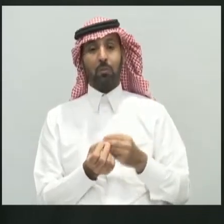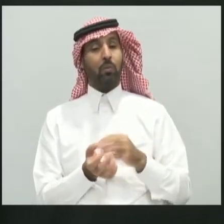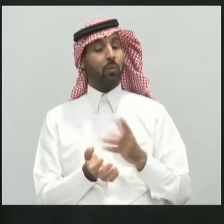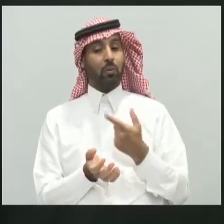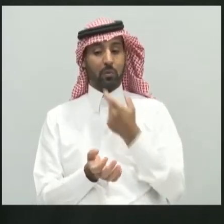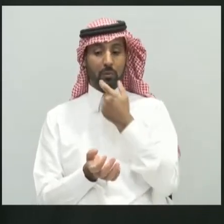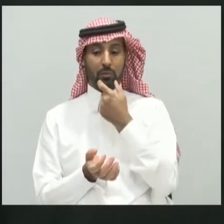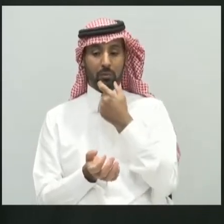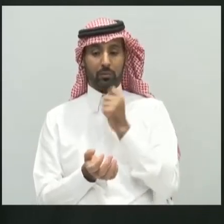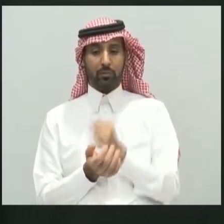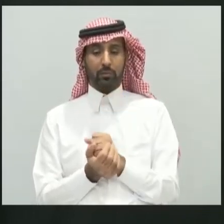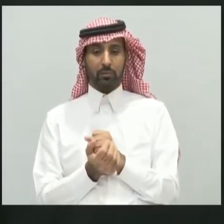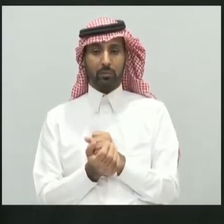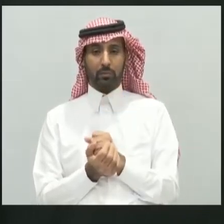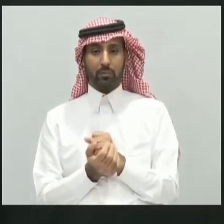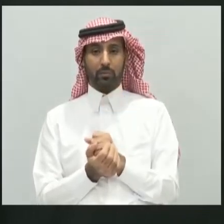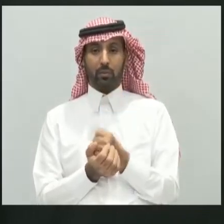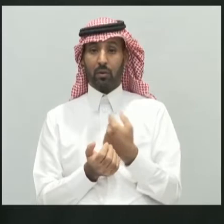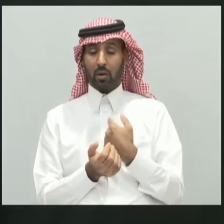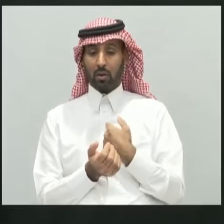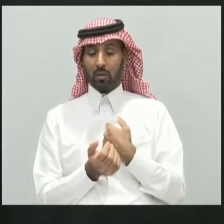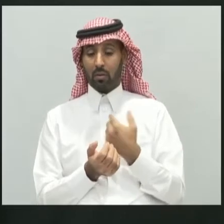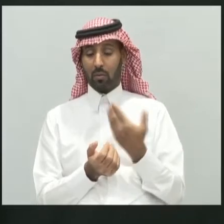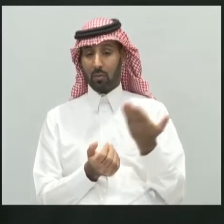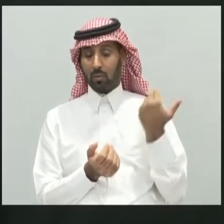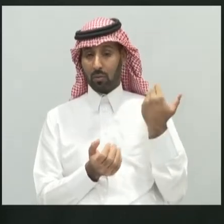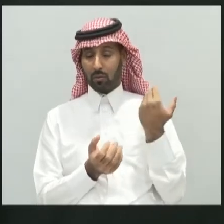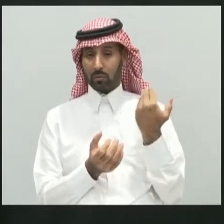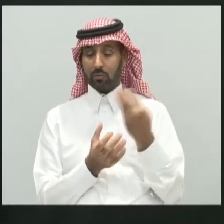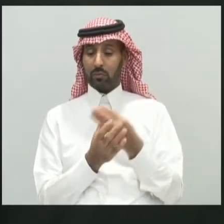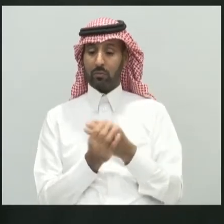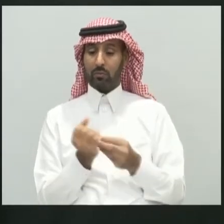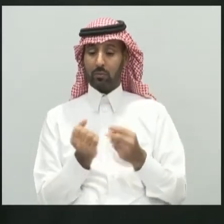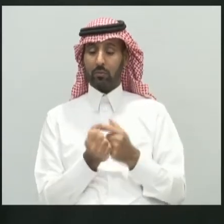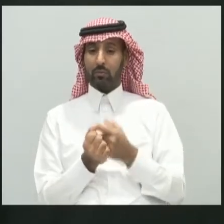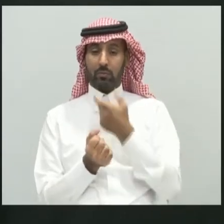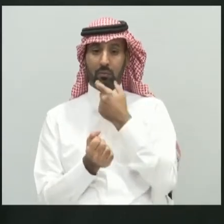excellent. I was born in